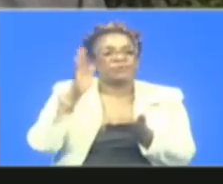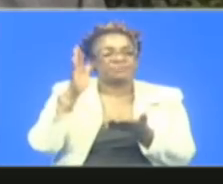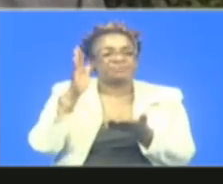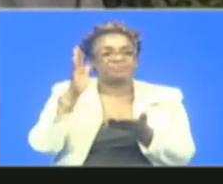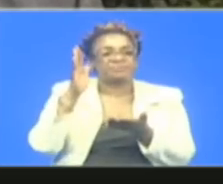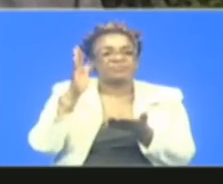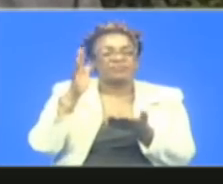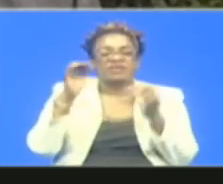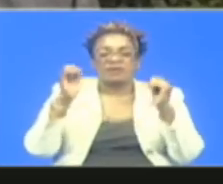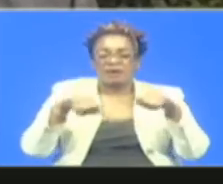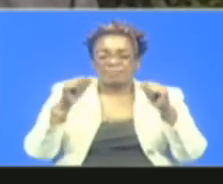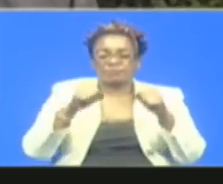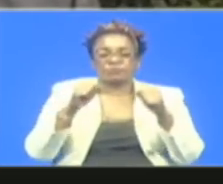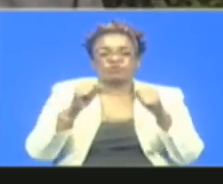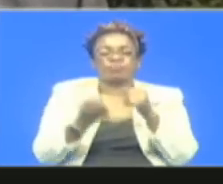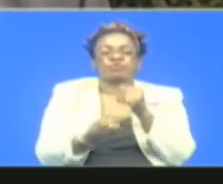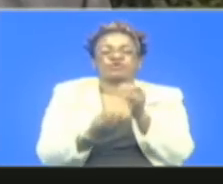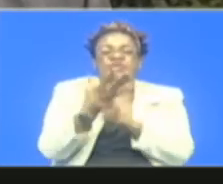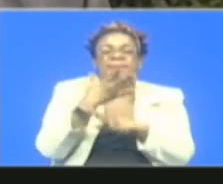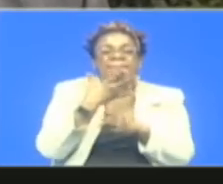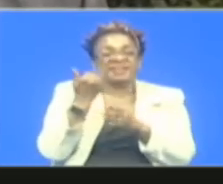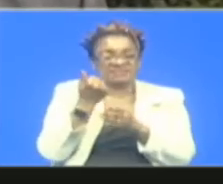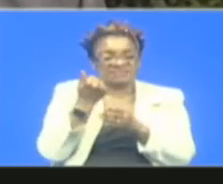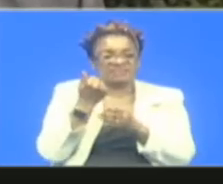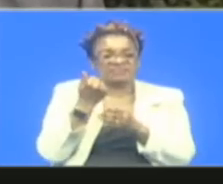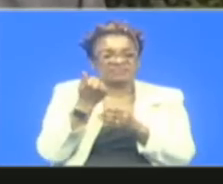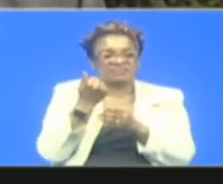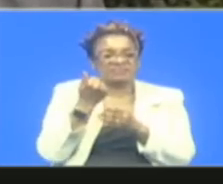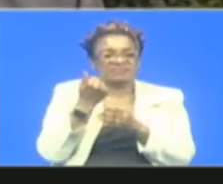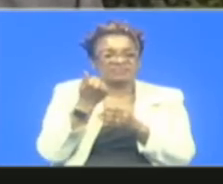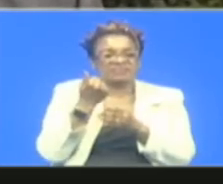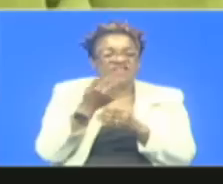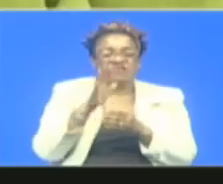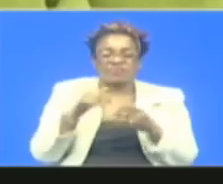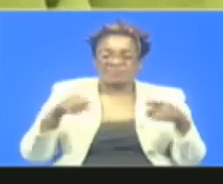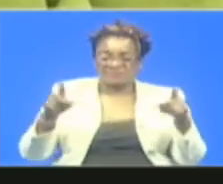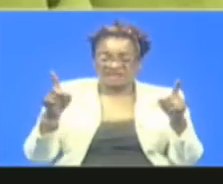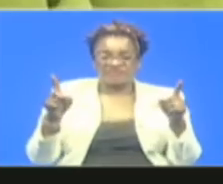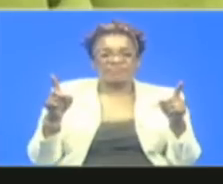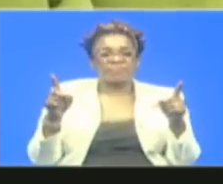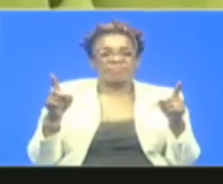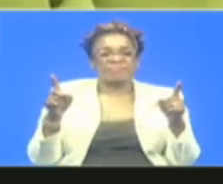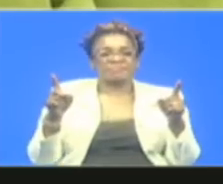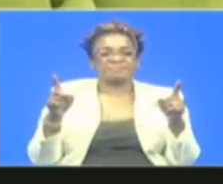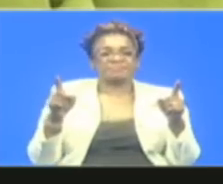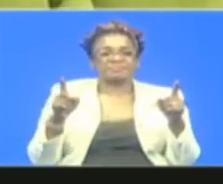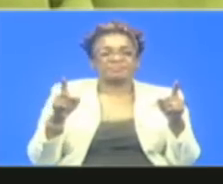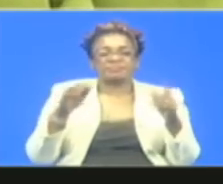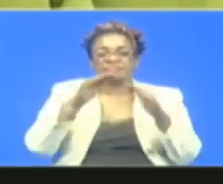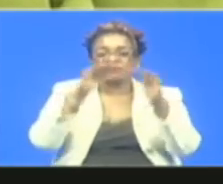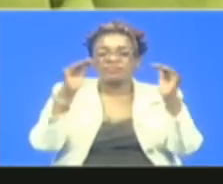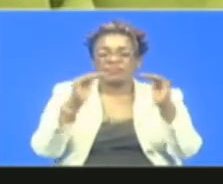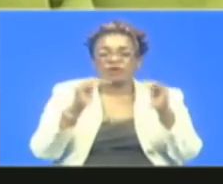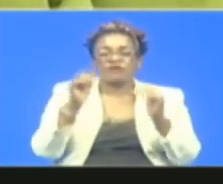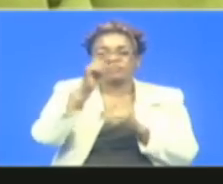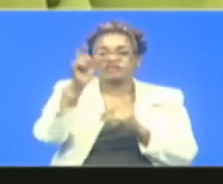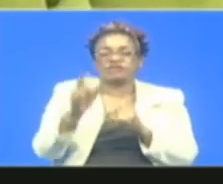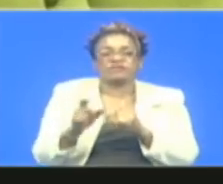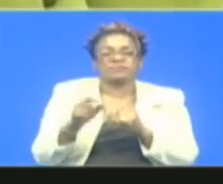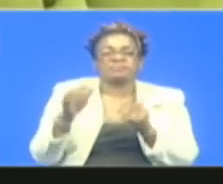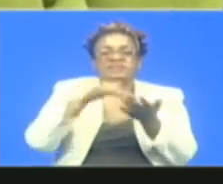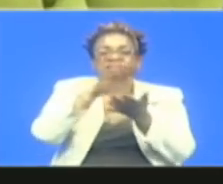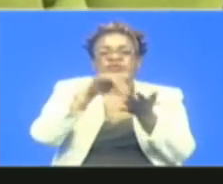they are able to produce the best out of themselves. In ranking of regions in the country,